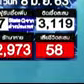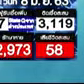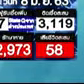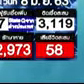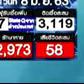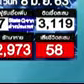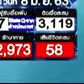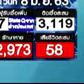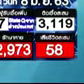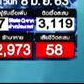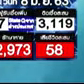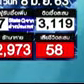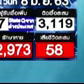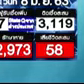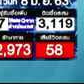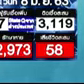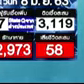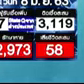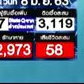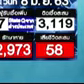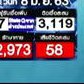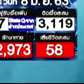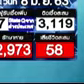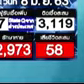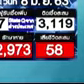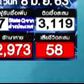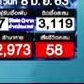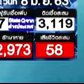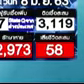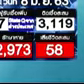Web, hsscovid.com. There's a banner,